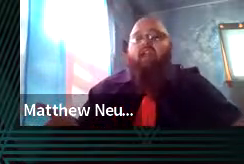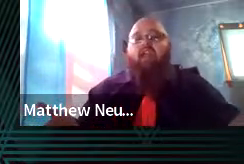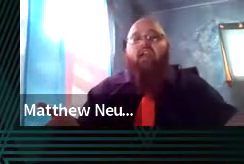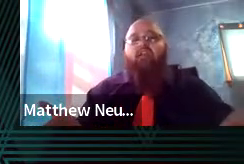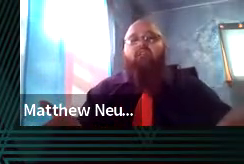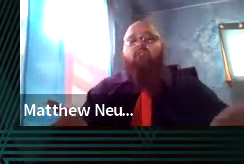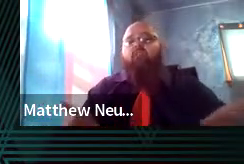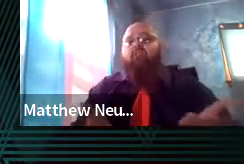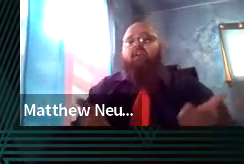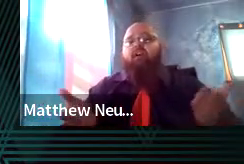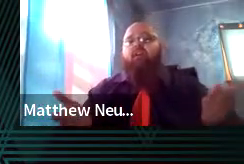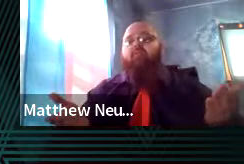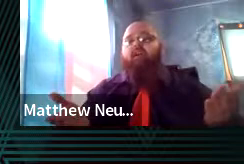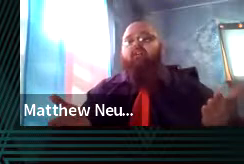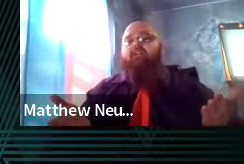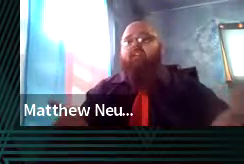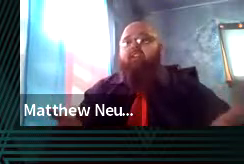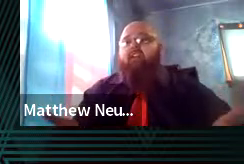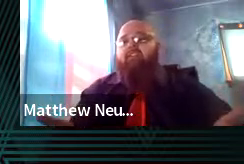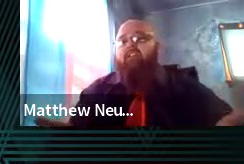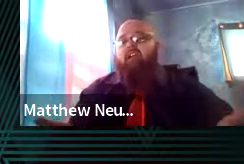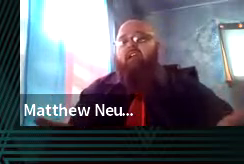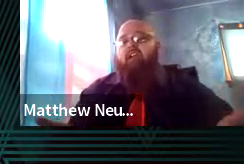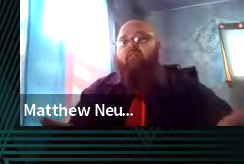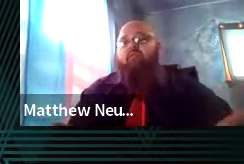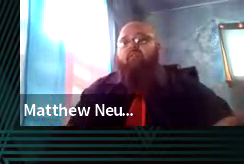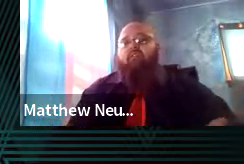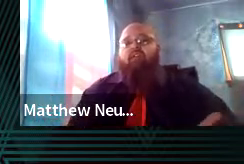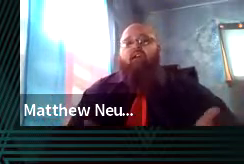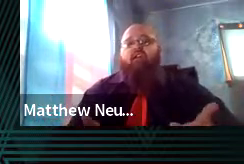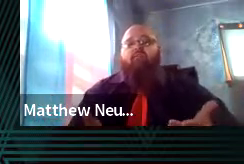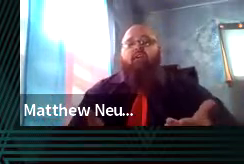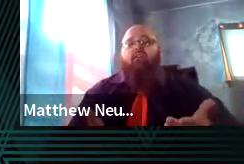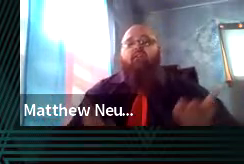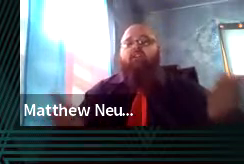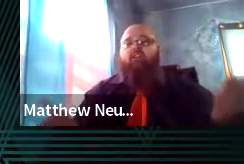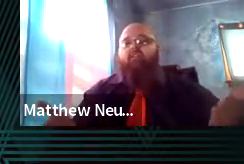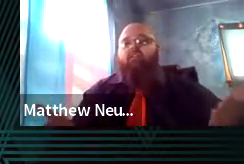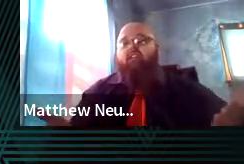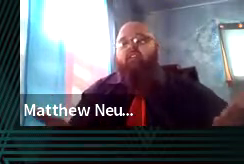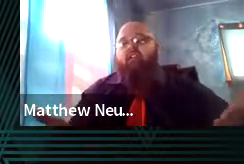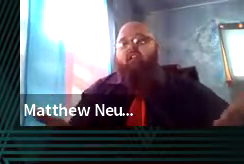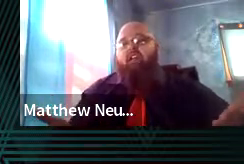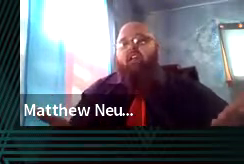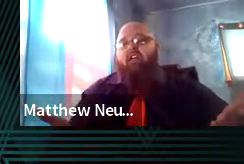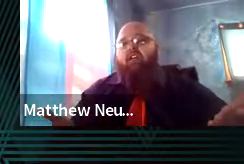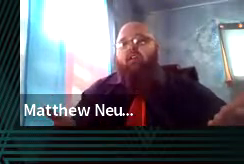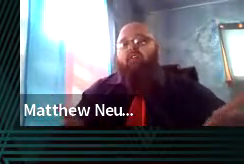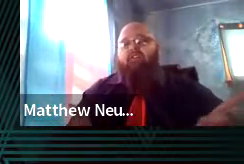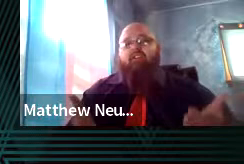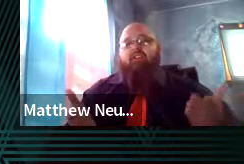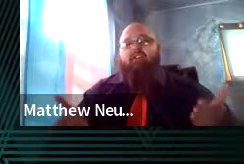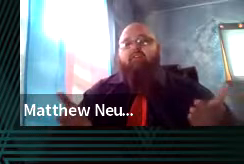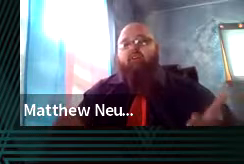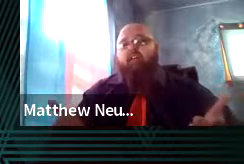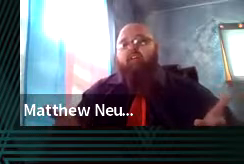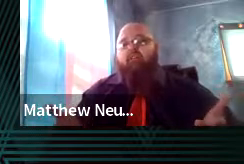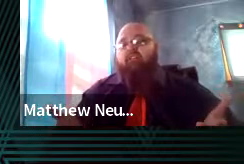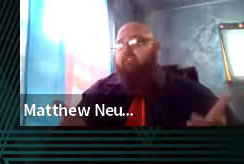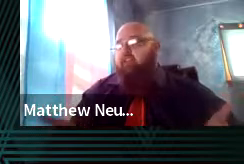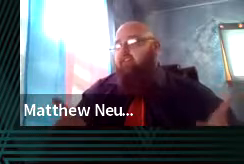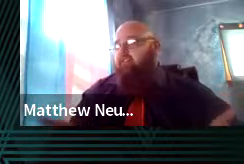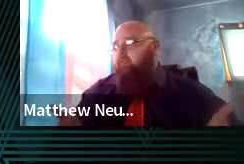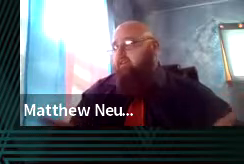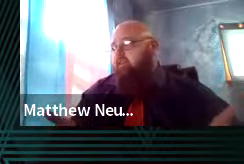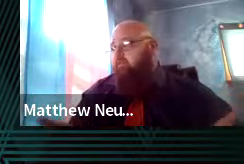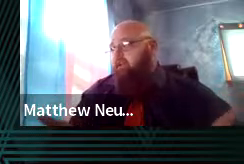school. And we weren't taught about safe sex. We weren't taught about homosexual sex. And I want you to think about now